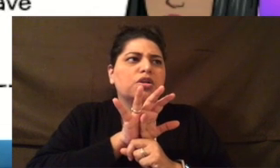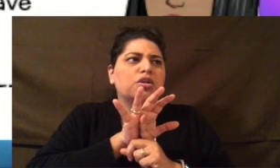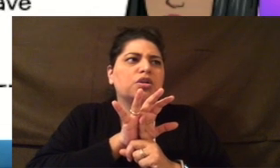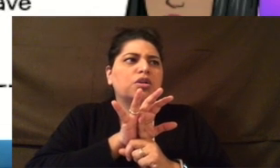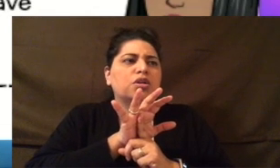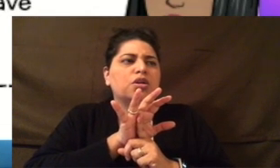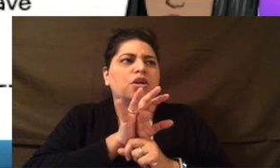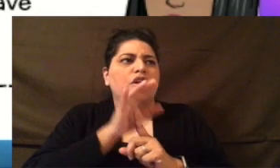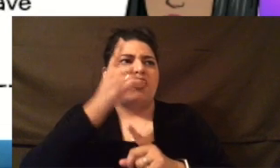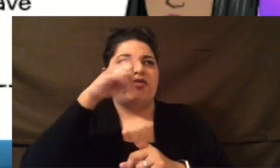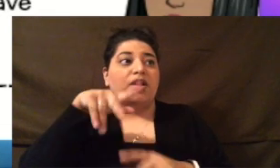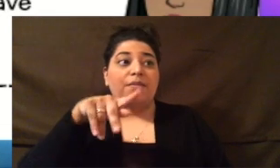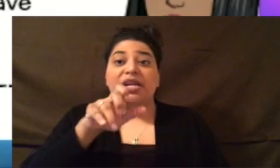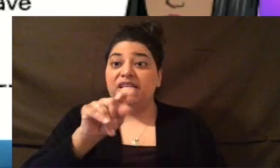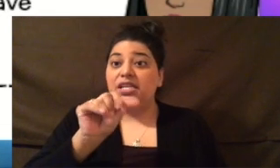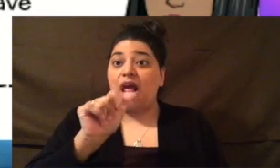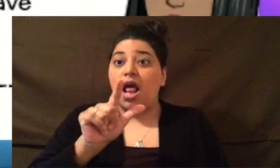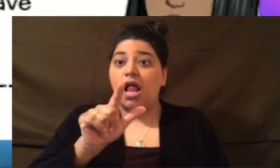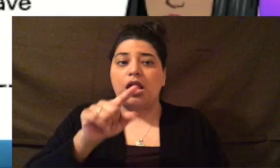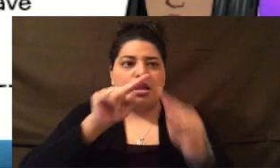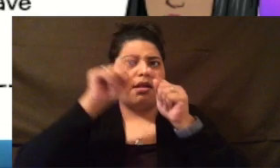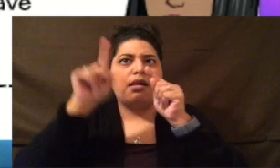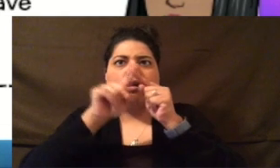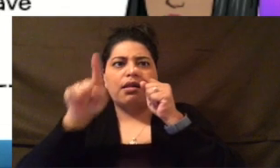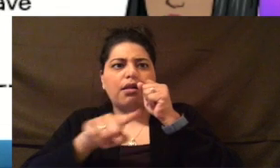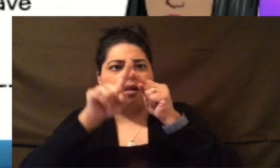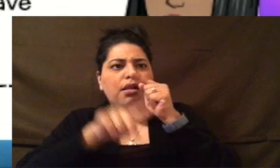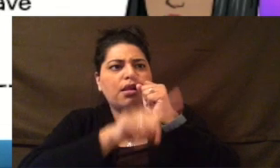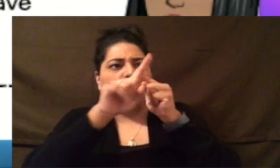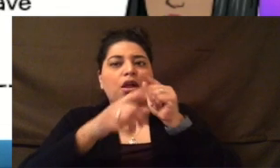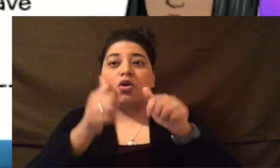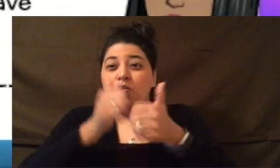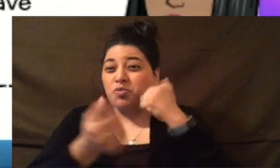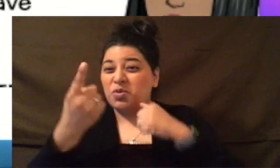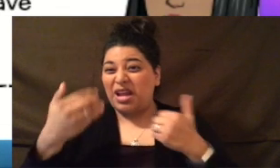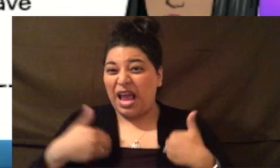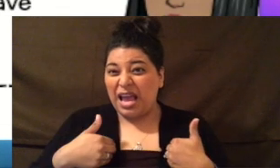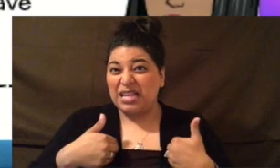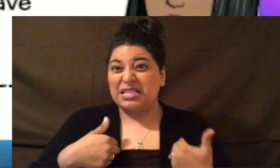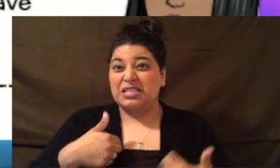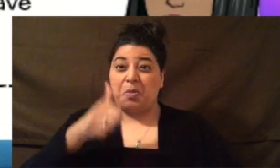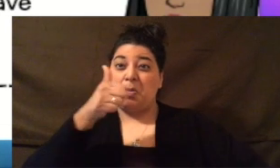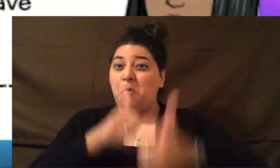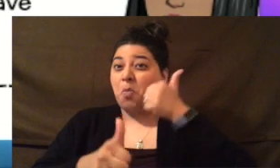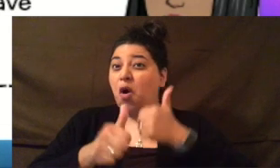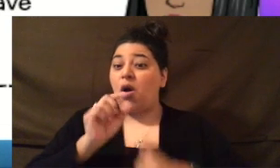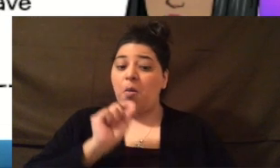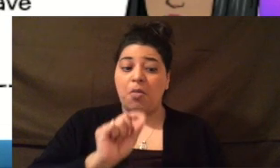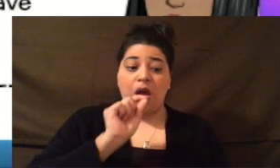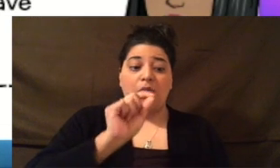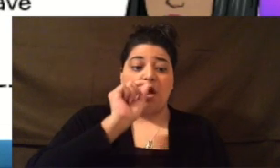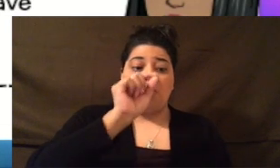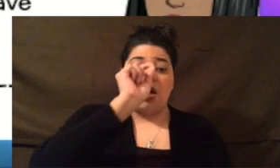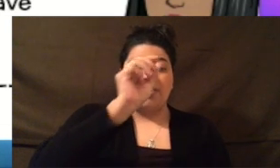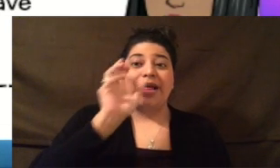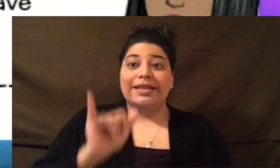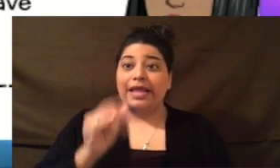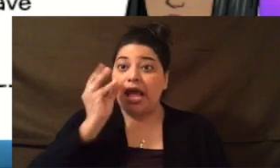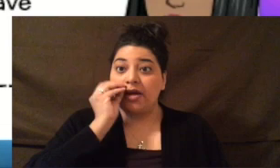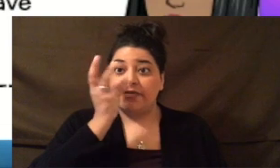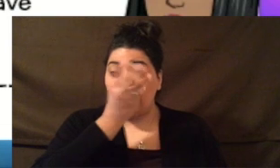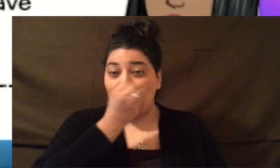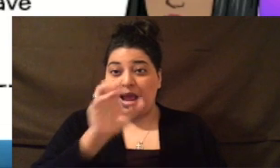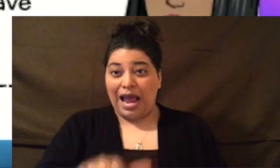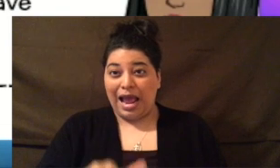most popular? So we need to find the number of petals that has the most dots on it because that means that many